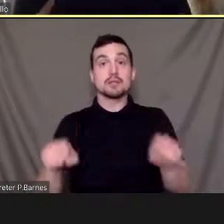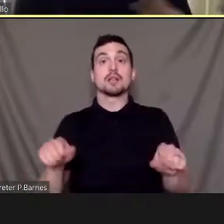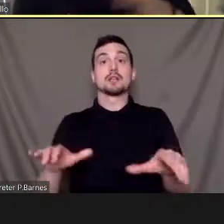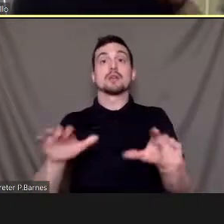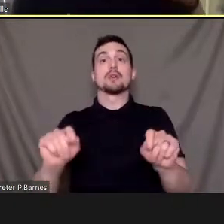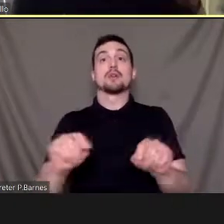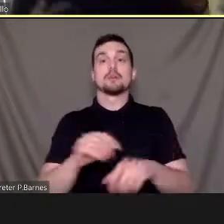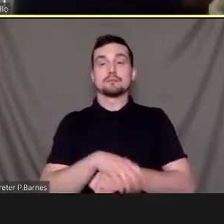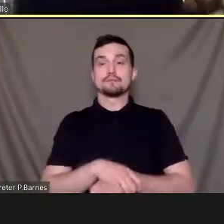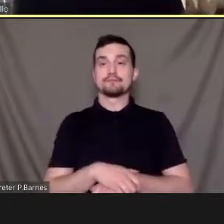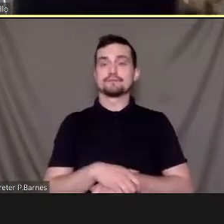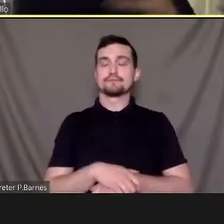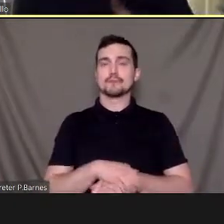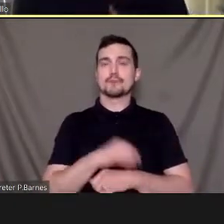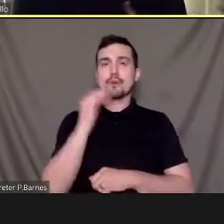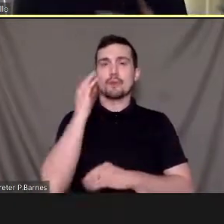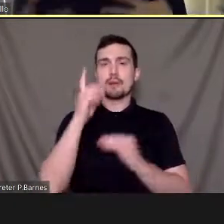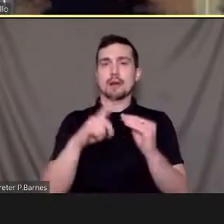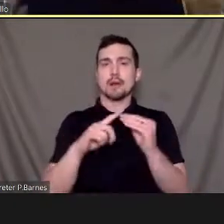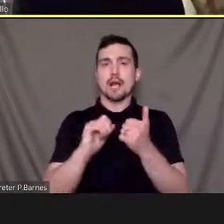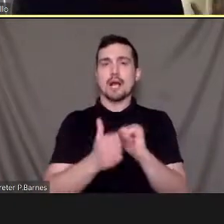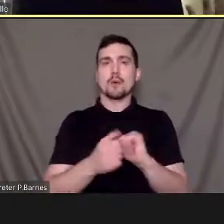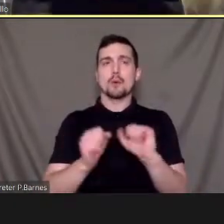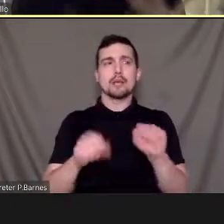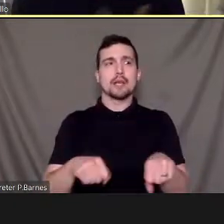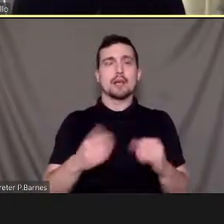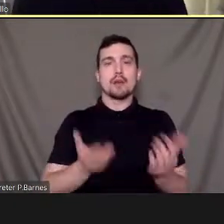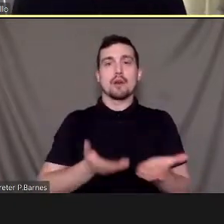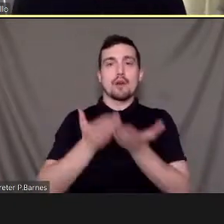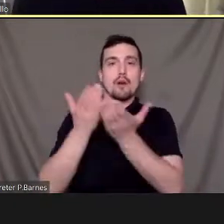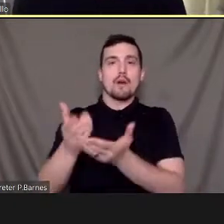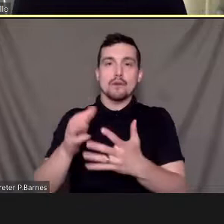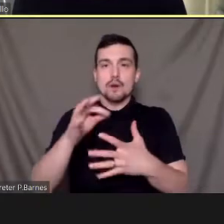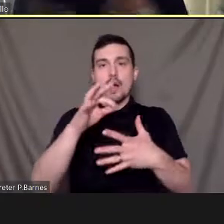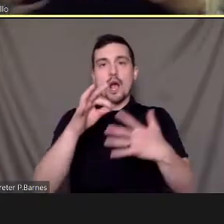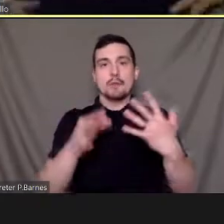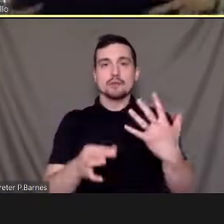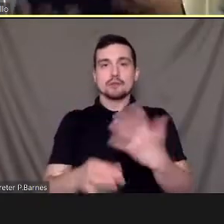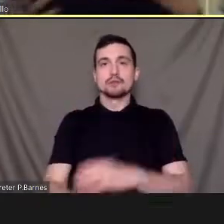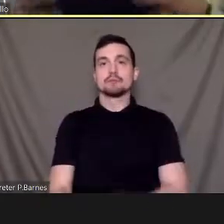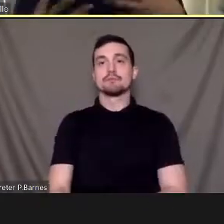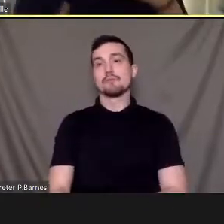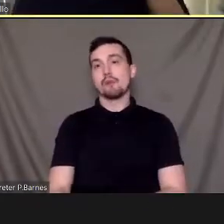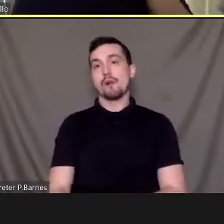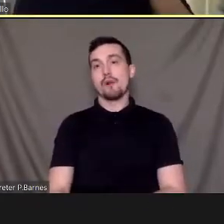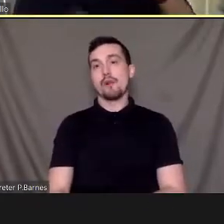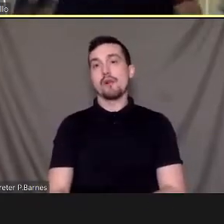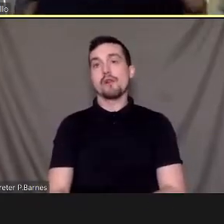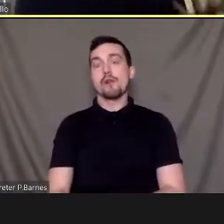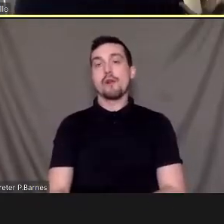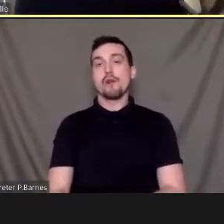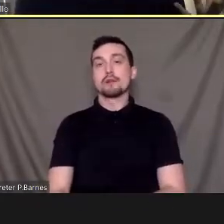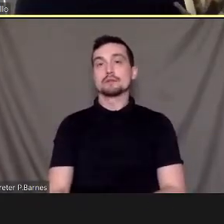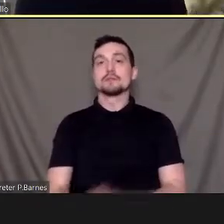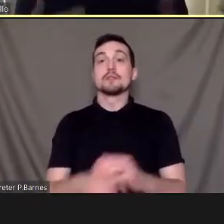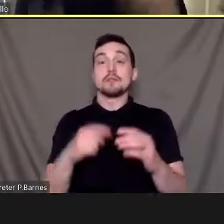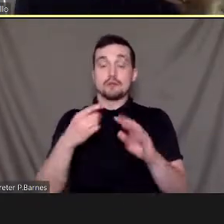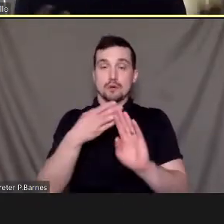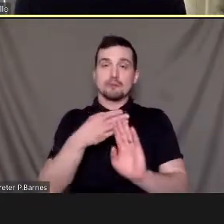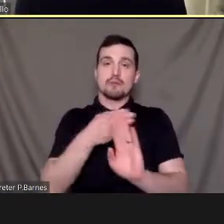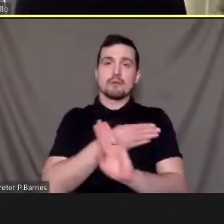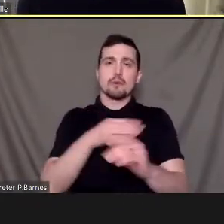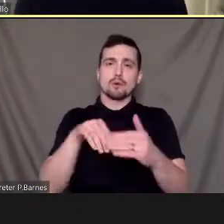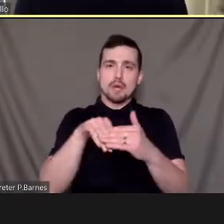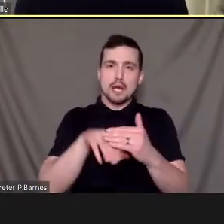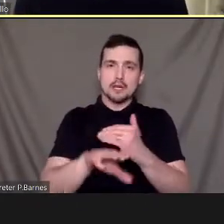so thinking about how we can offer people options for entering into a lesson or